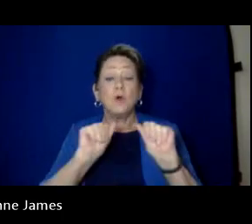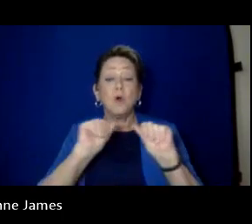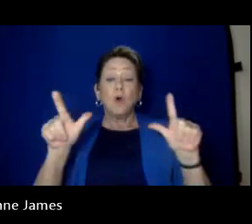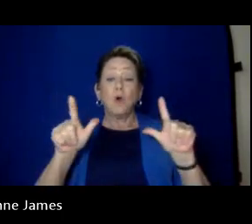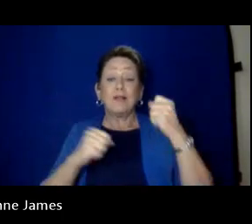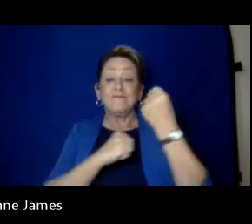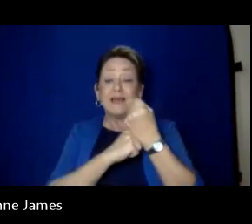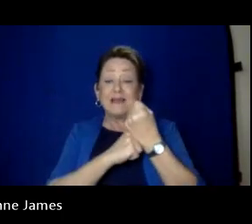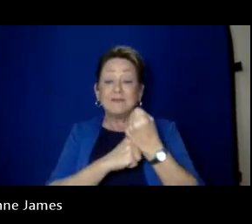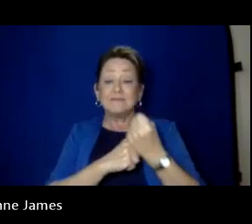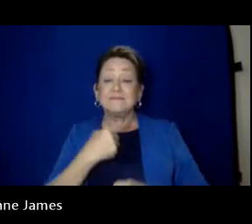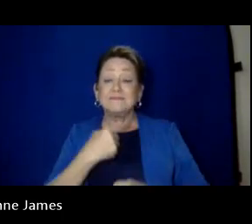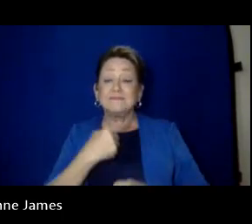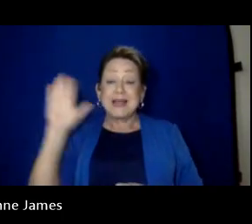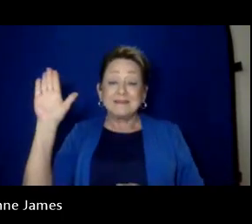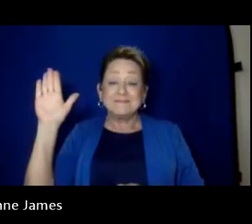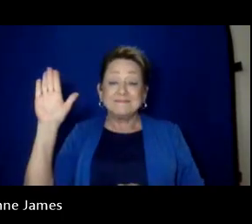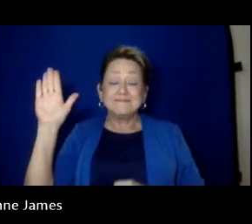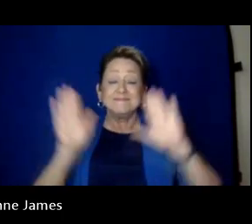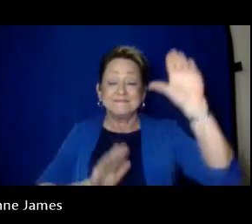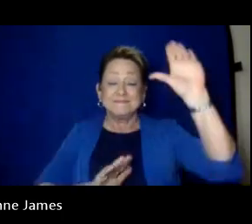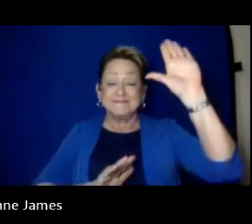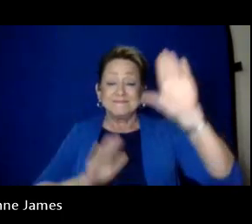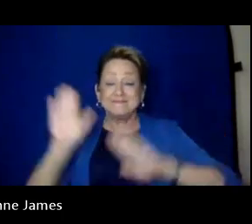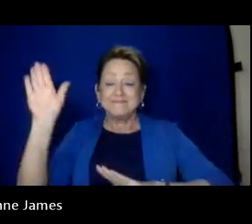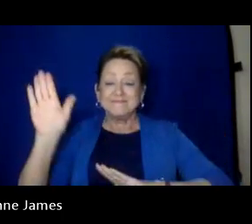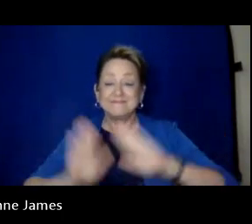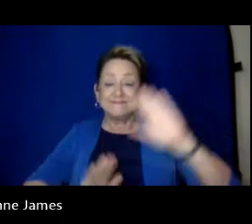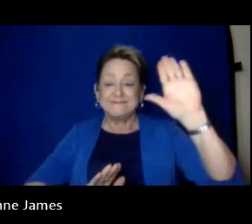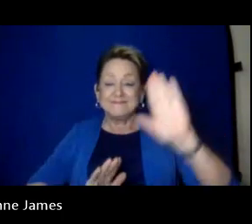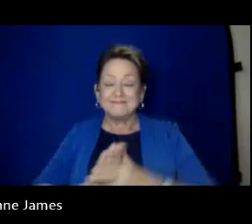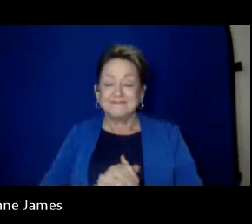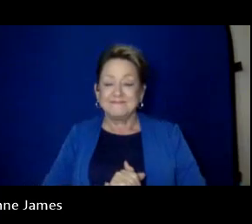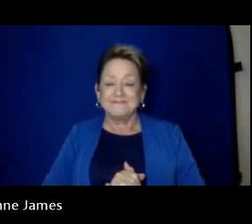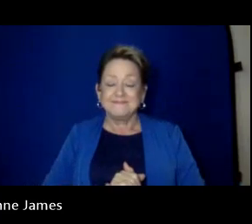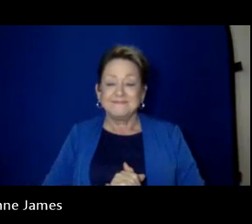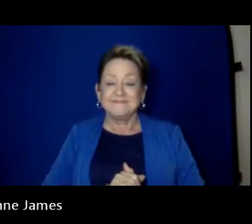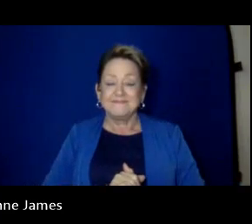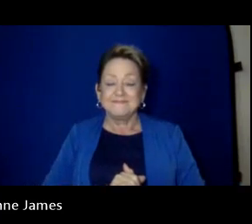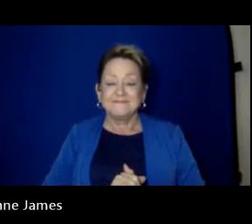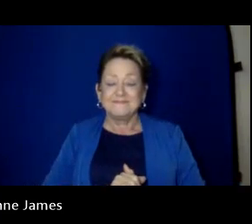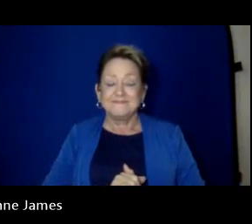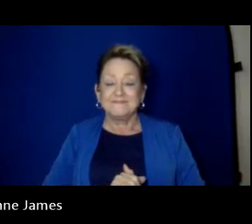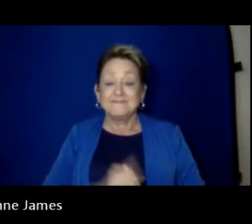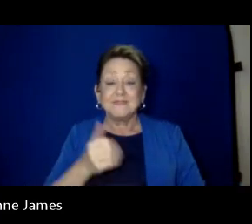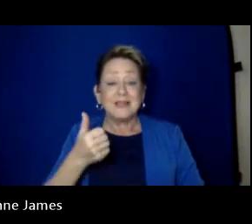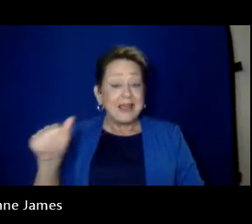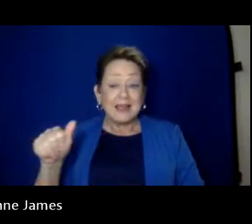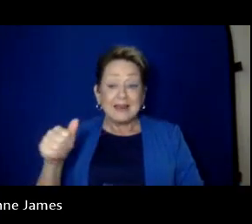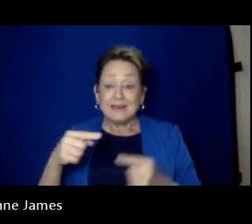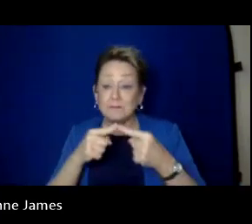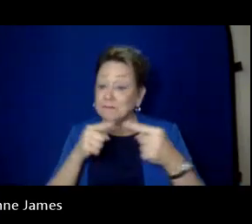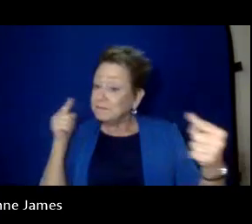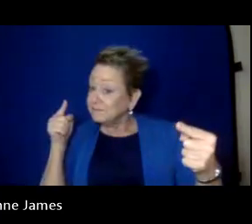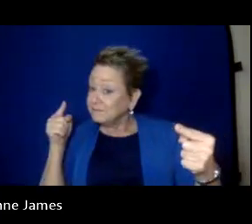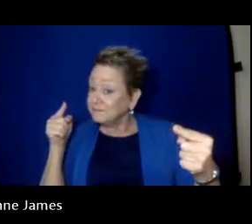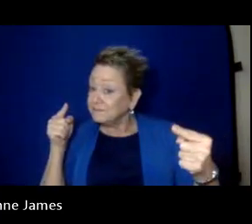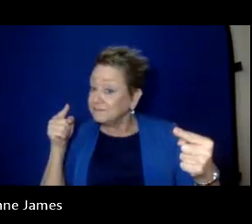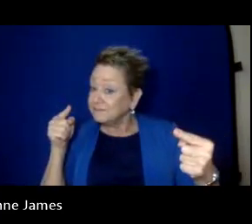All in favor, please say aye. Aye. Aye. Aye. Any against?